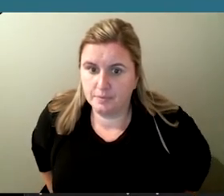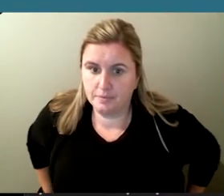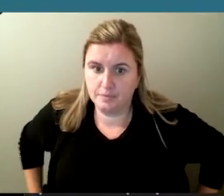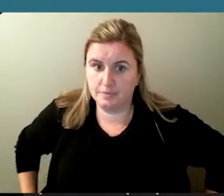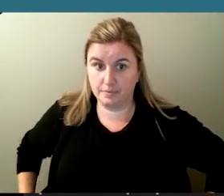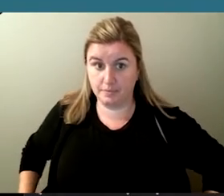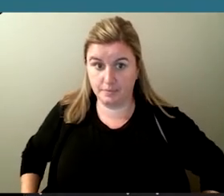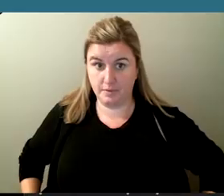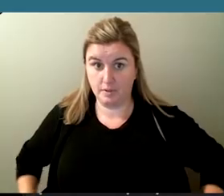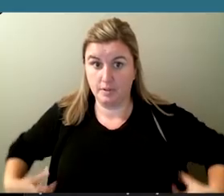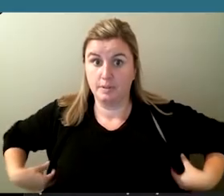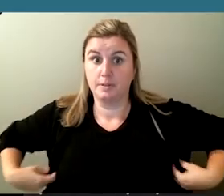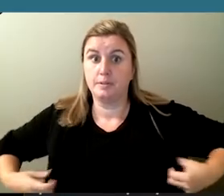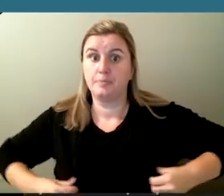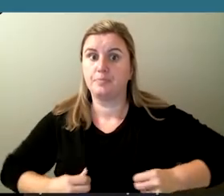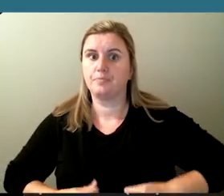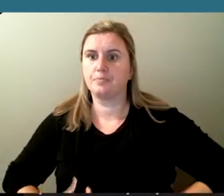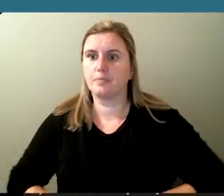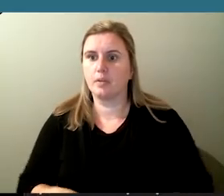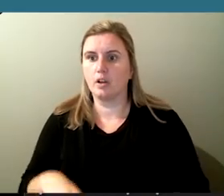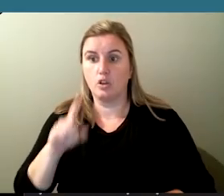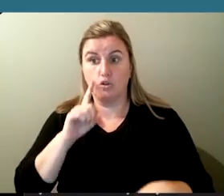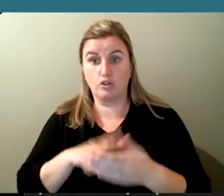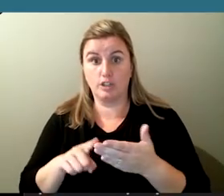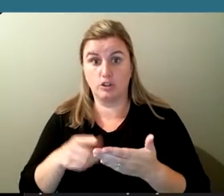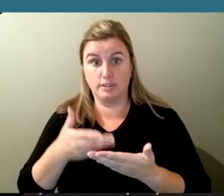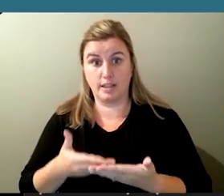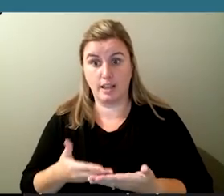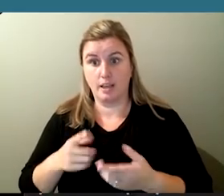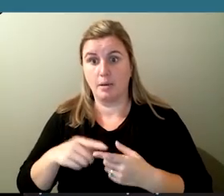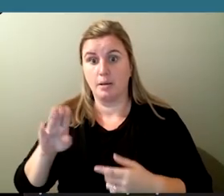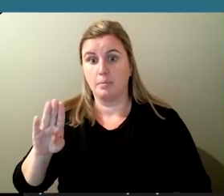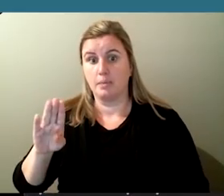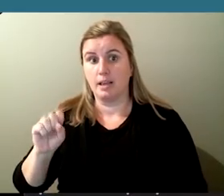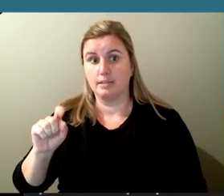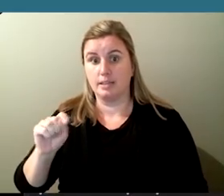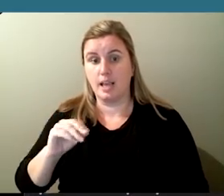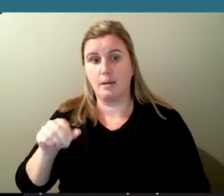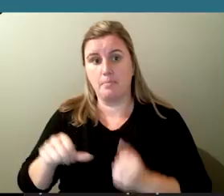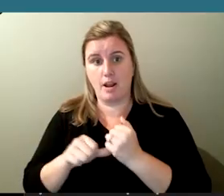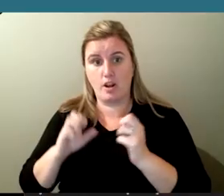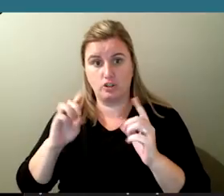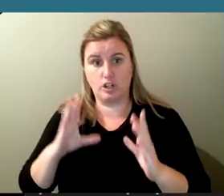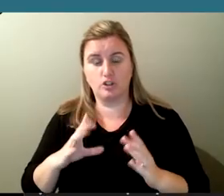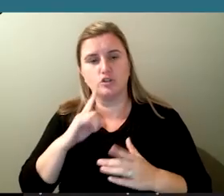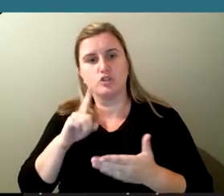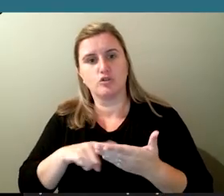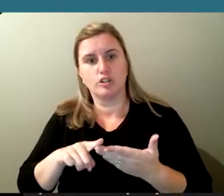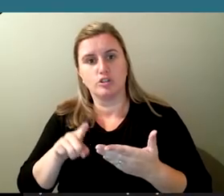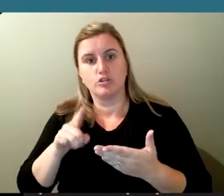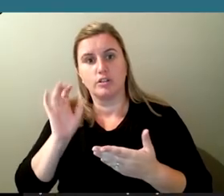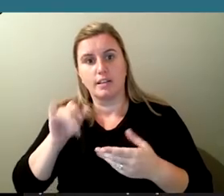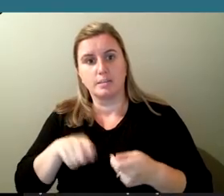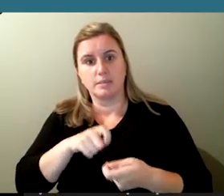So what does the research say with respect to VST and paraeducators? So there is some research that specifically